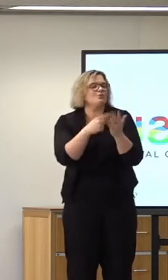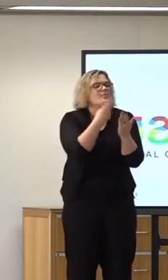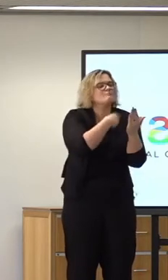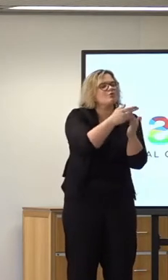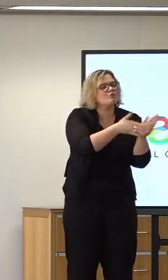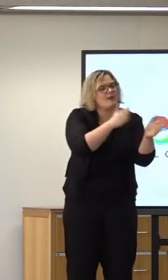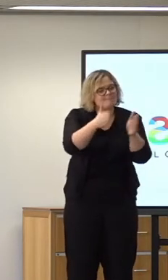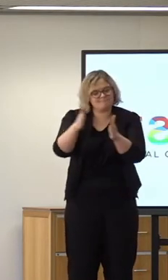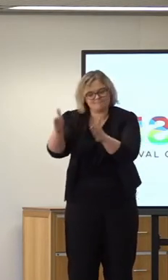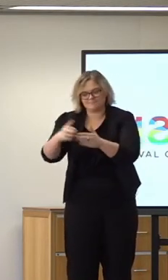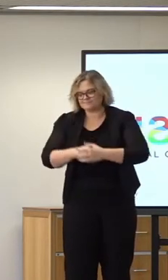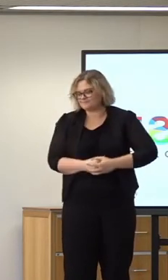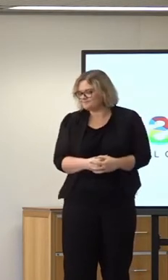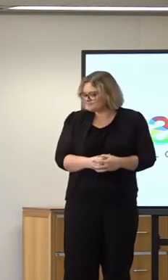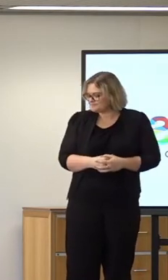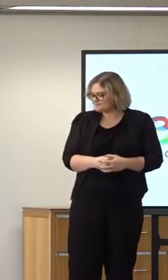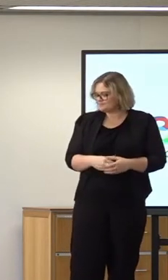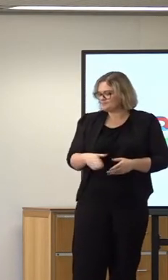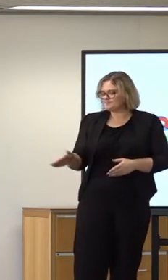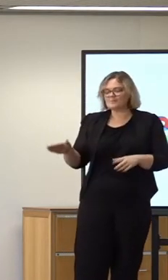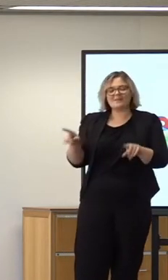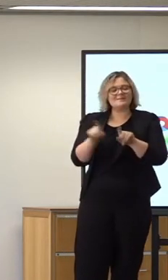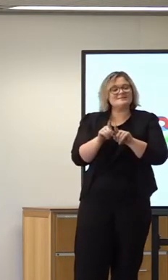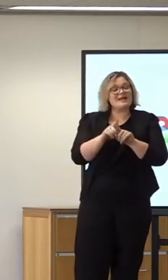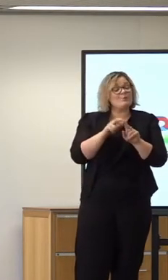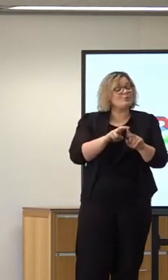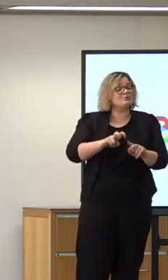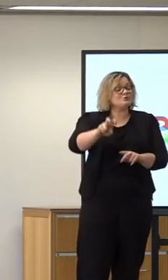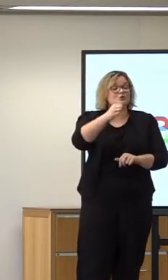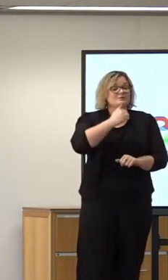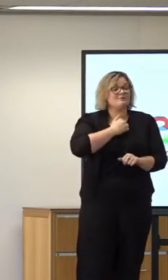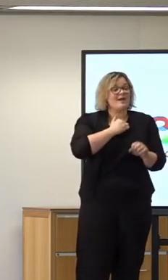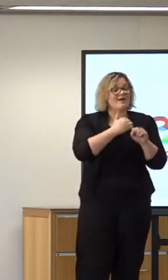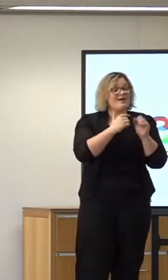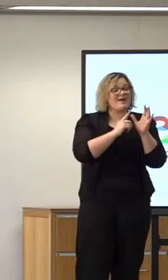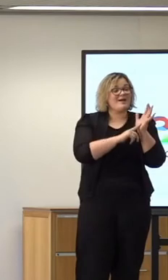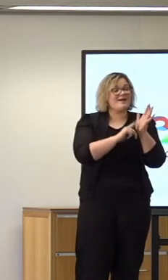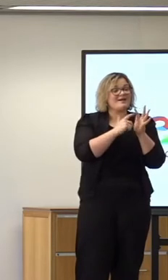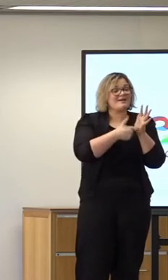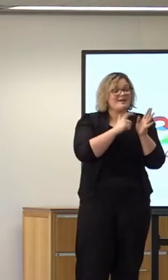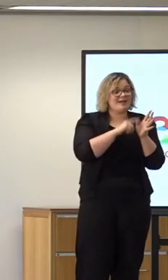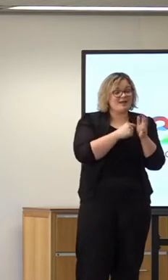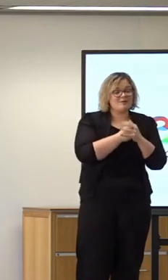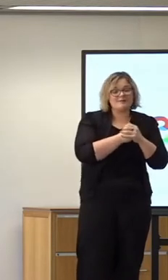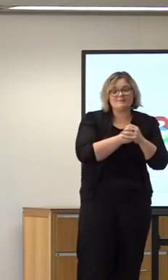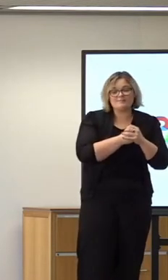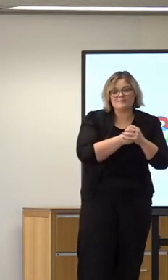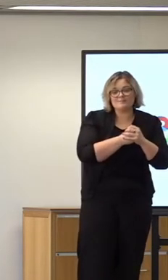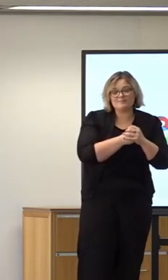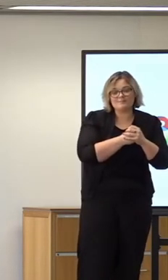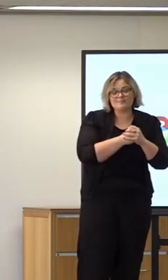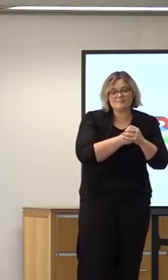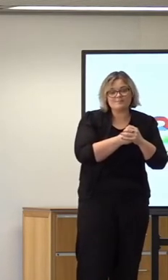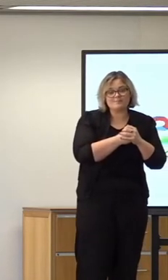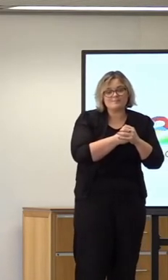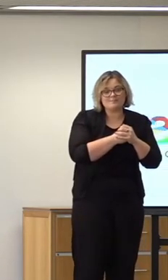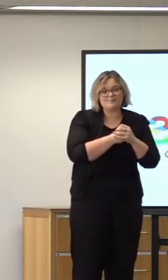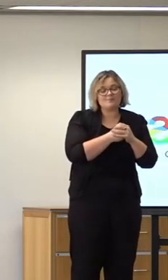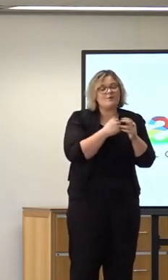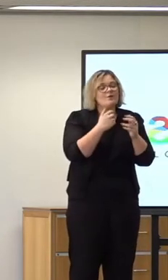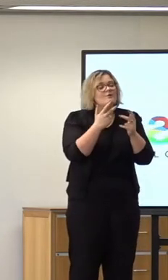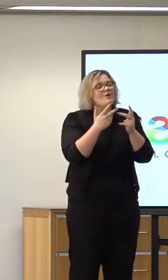Oh, no, I guess to say in terms of the journey of the gallery that we're on at the moment, as well as along with Carly Lane, we're bringing in a associate